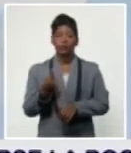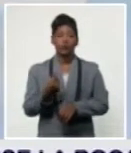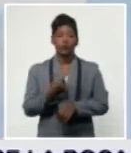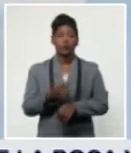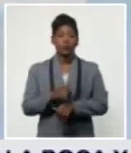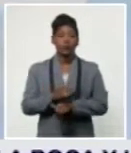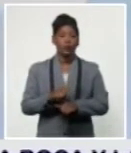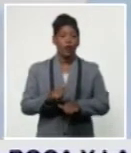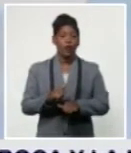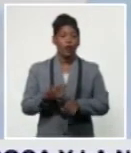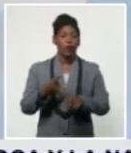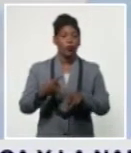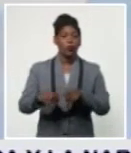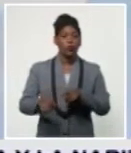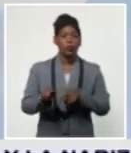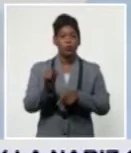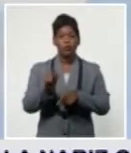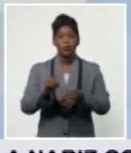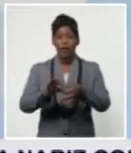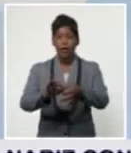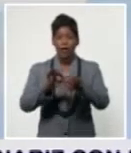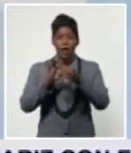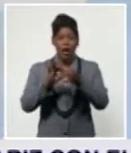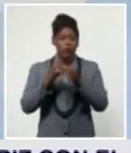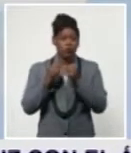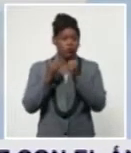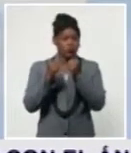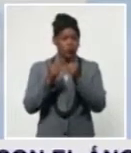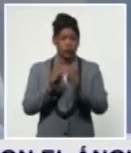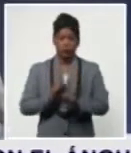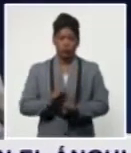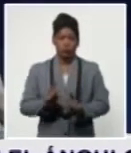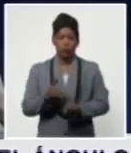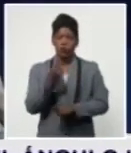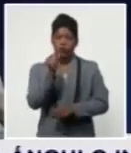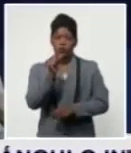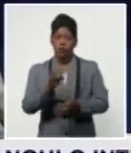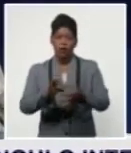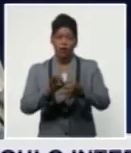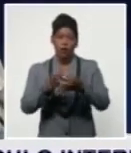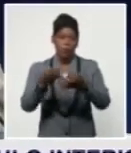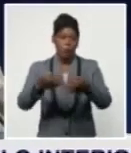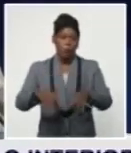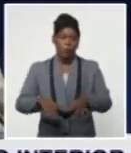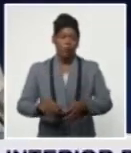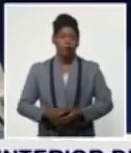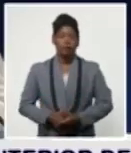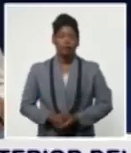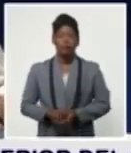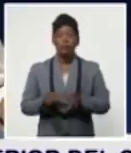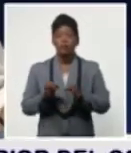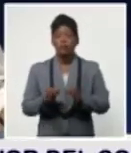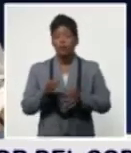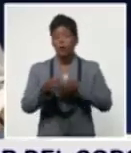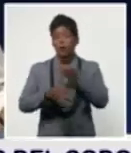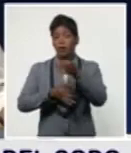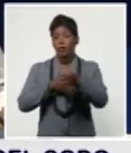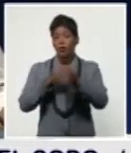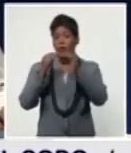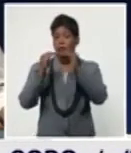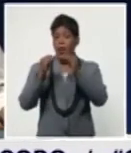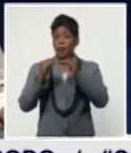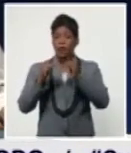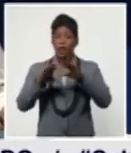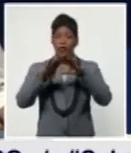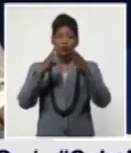And today, we are not reporting patients in critical condition. So this is the situation we have